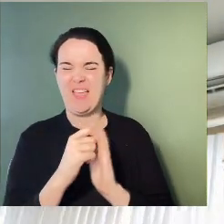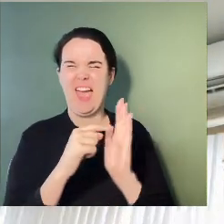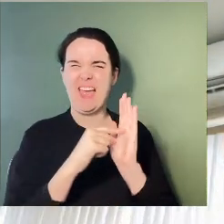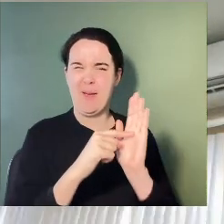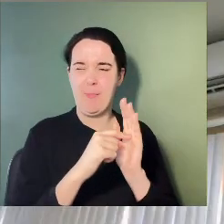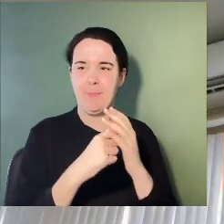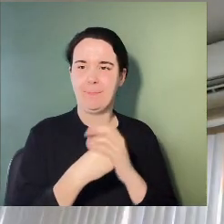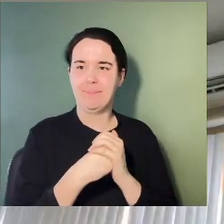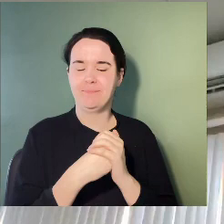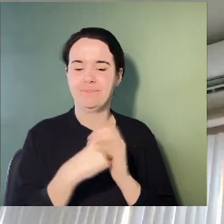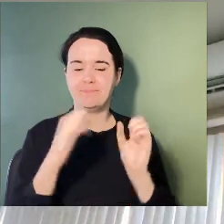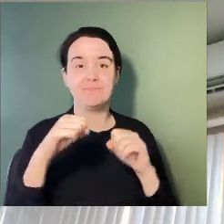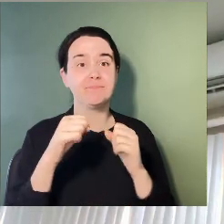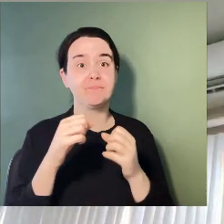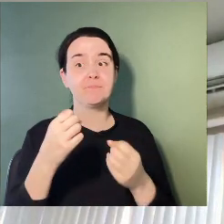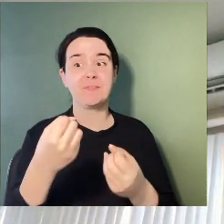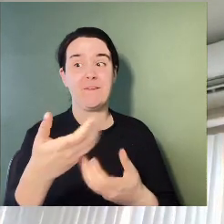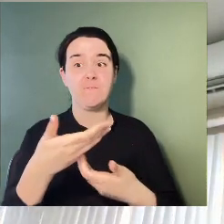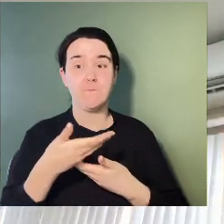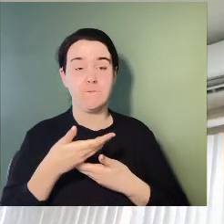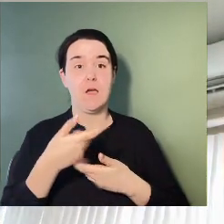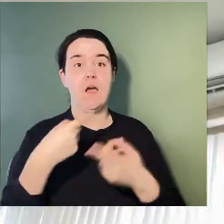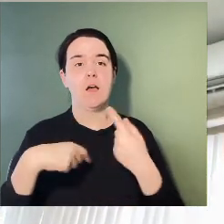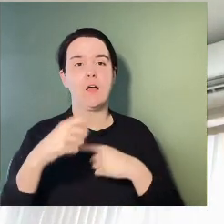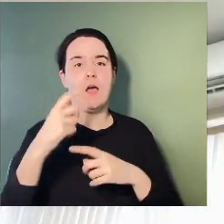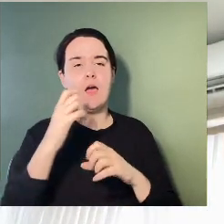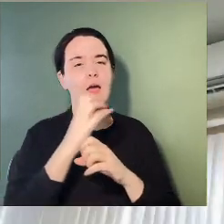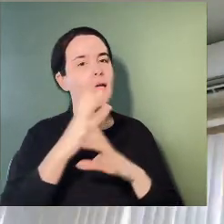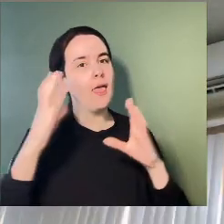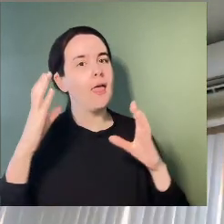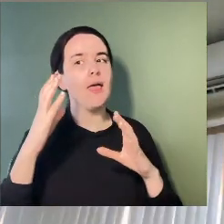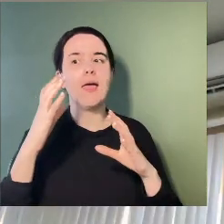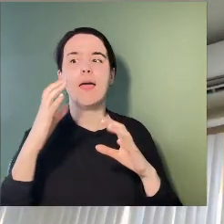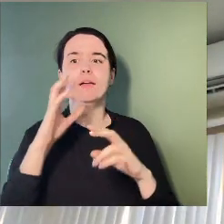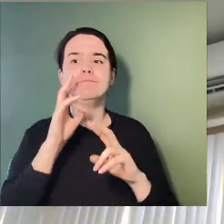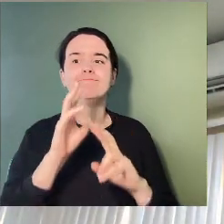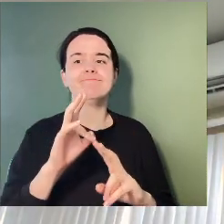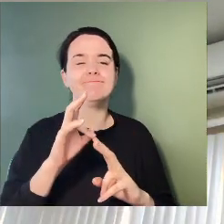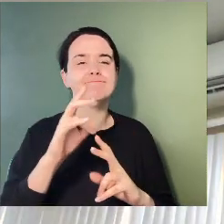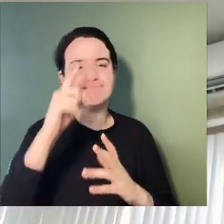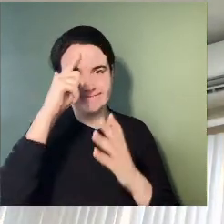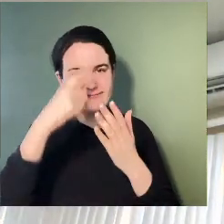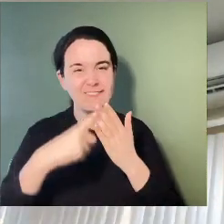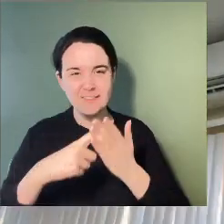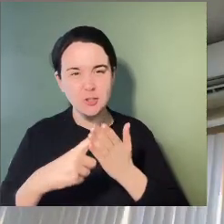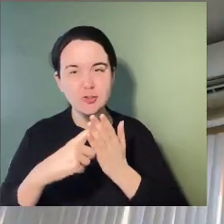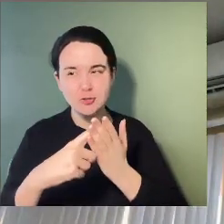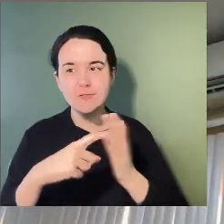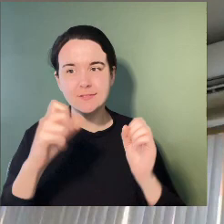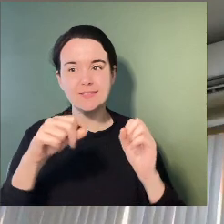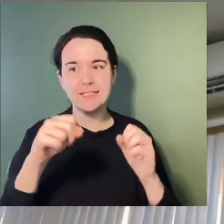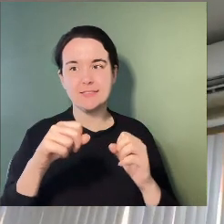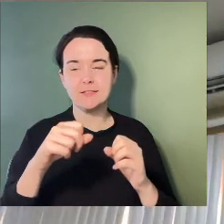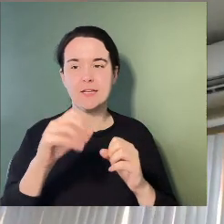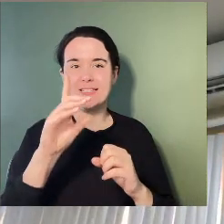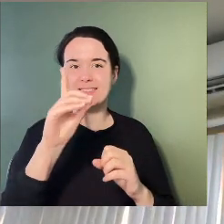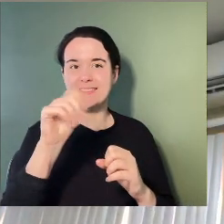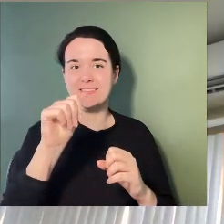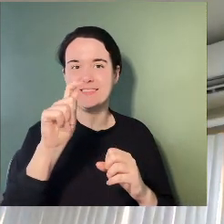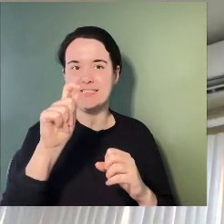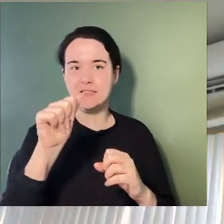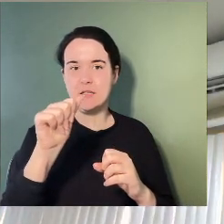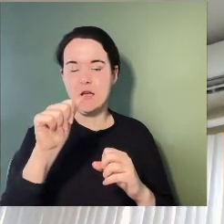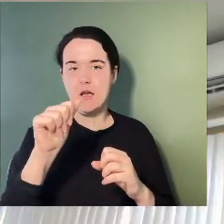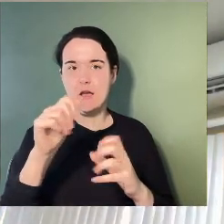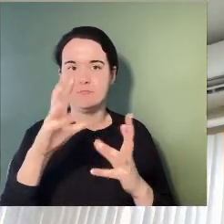us, generate insights for us to help us make informed decision. Basically, is a data-driven platform that